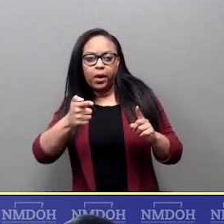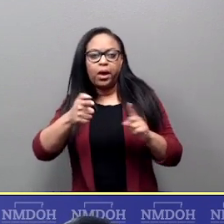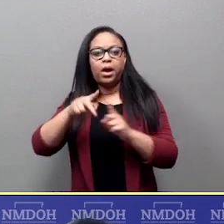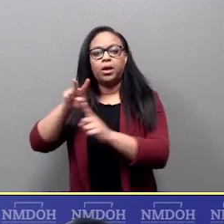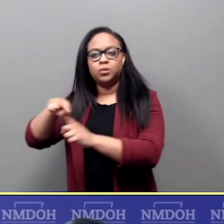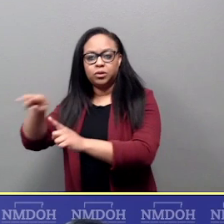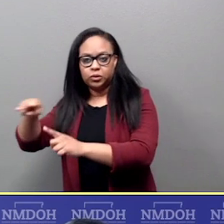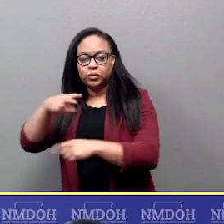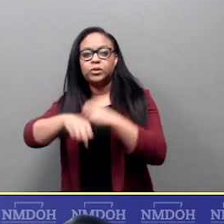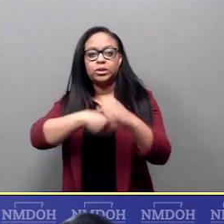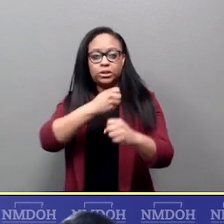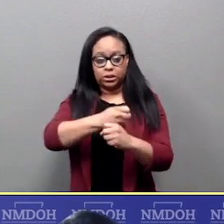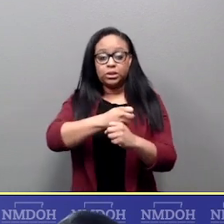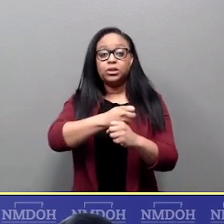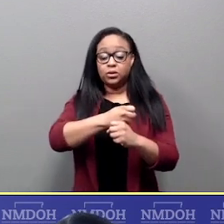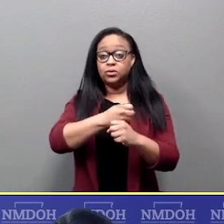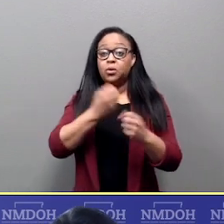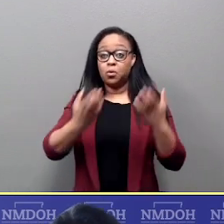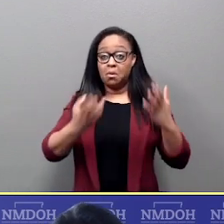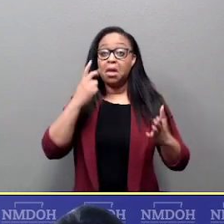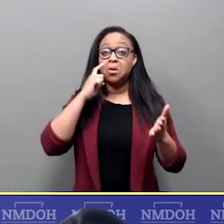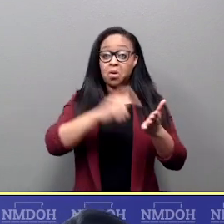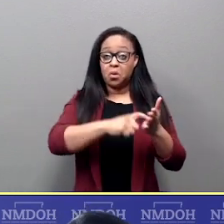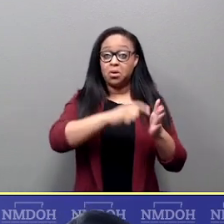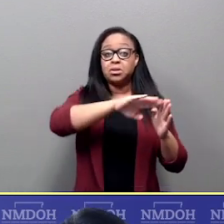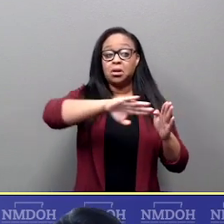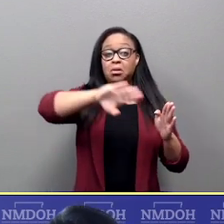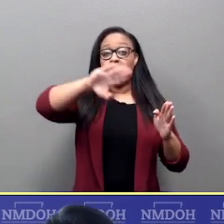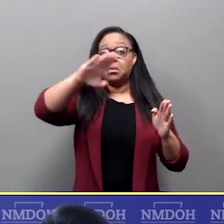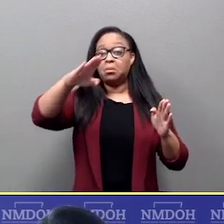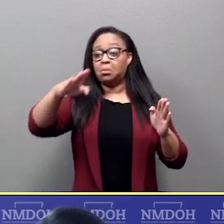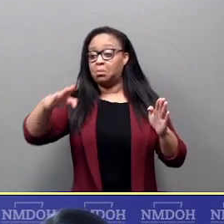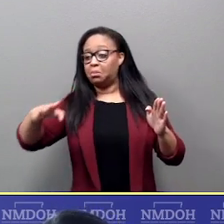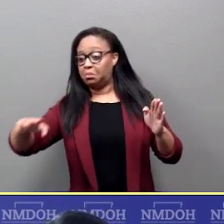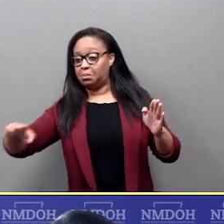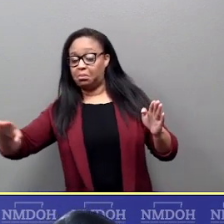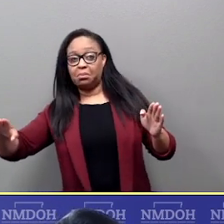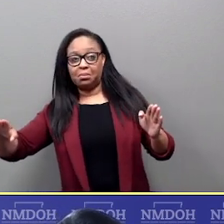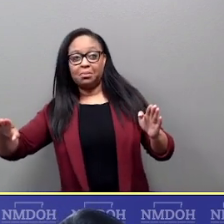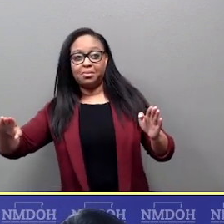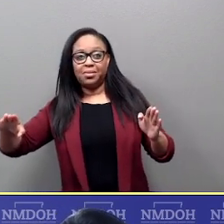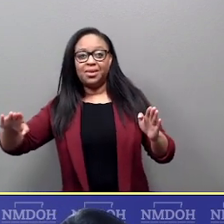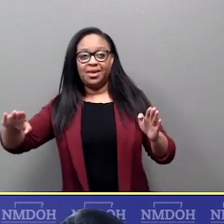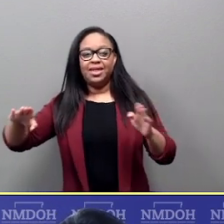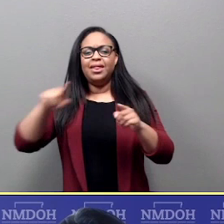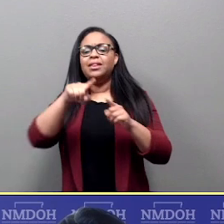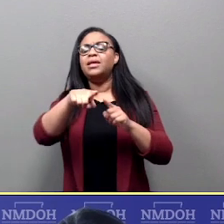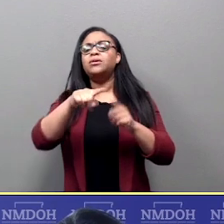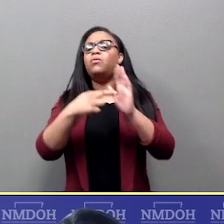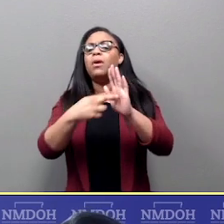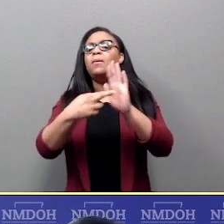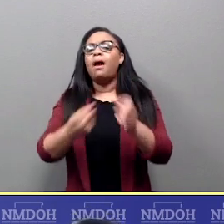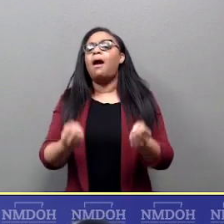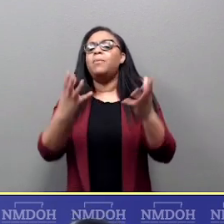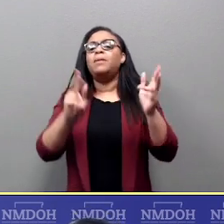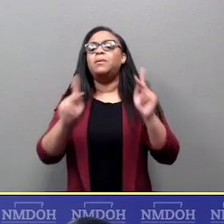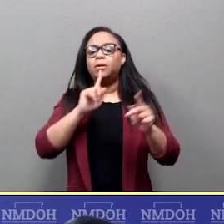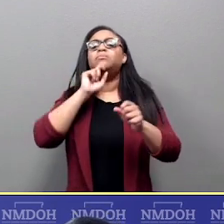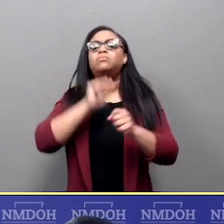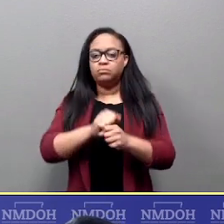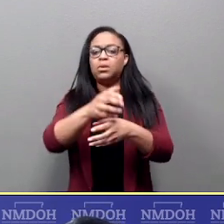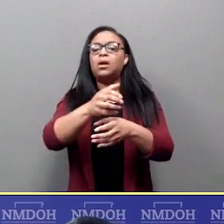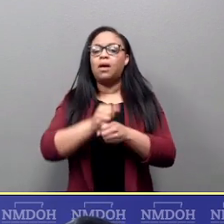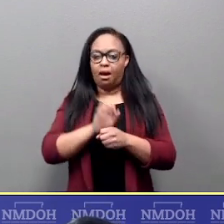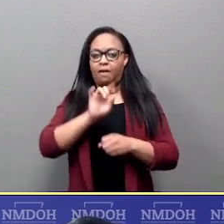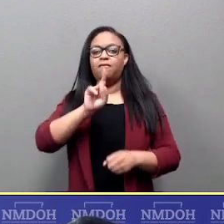bit lower this year. Could be from vaccine fatigue, just so many different vaccines, but really it's so important to get your